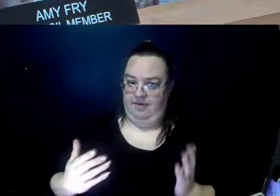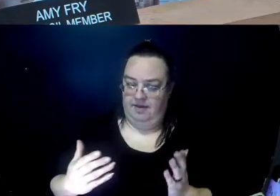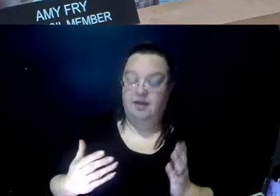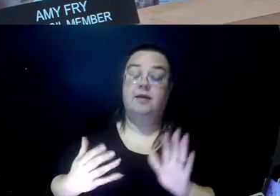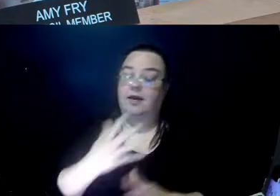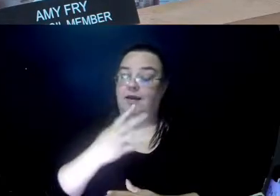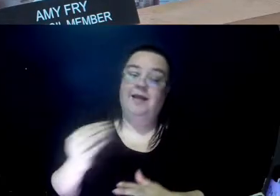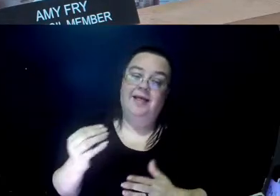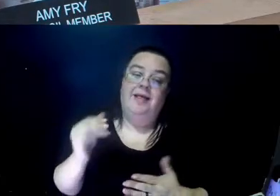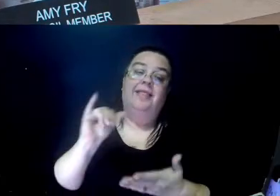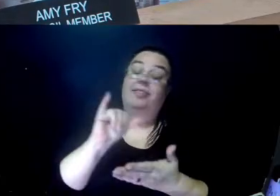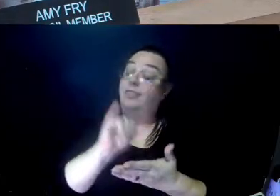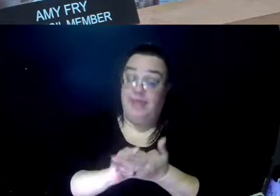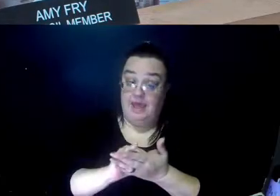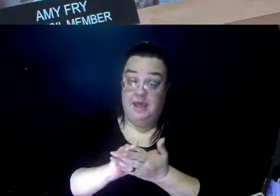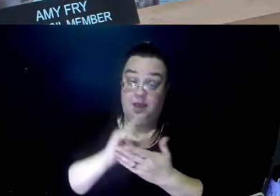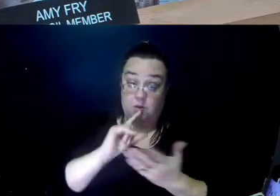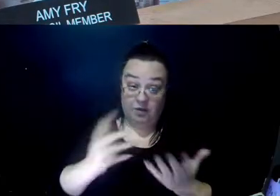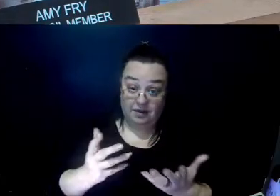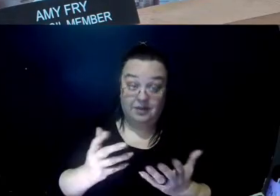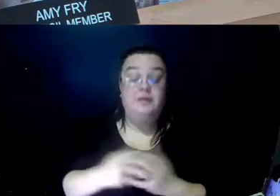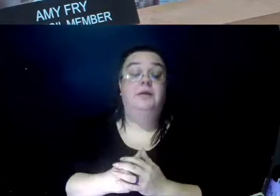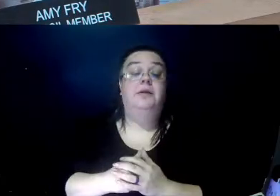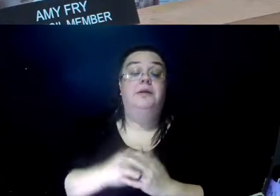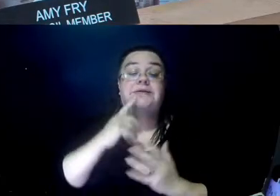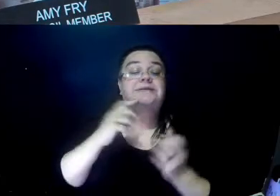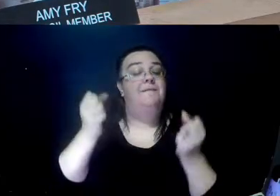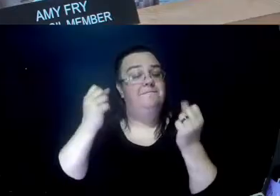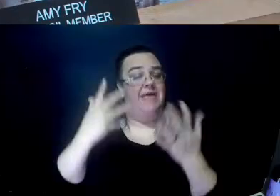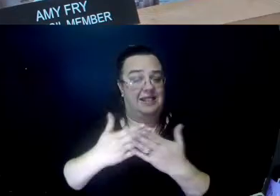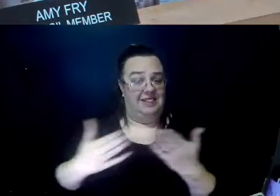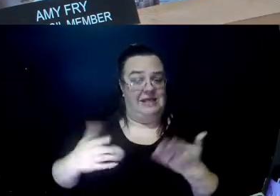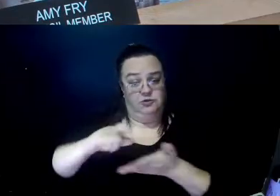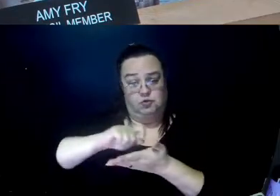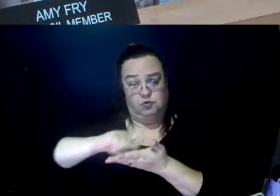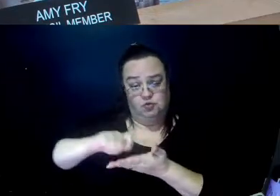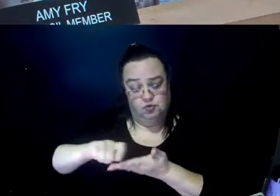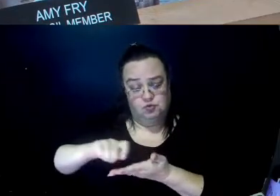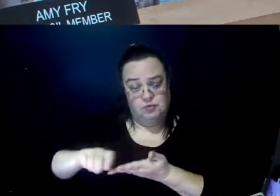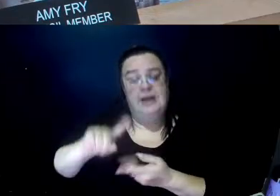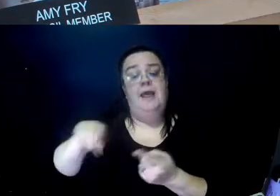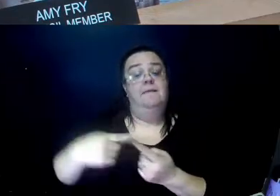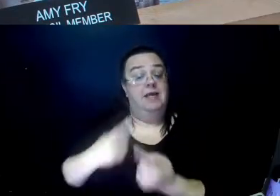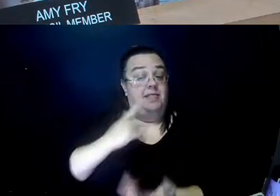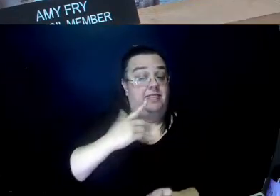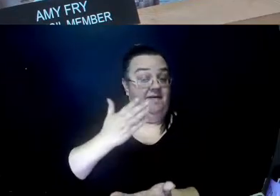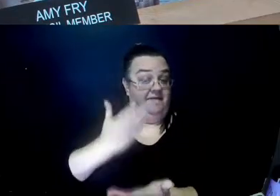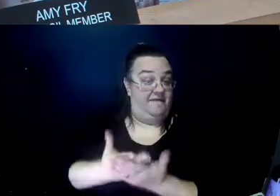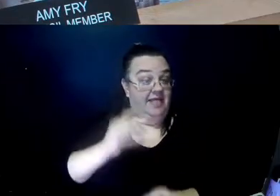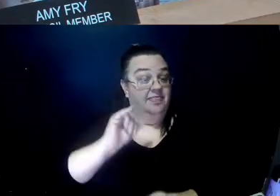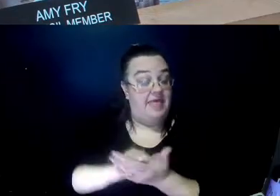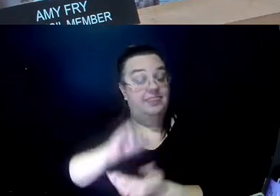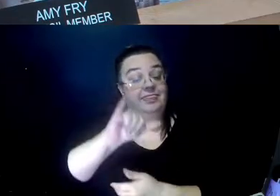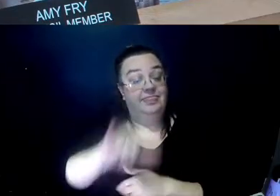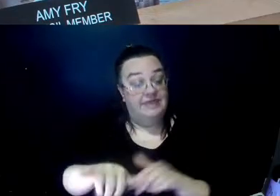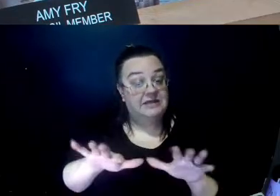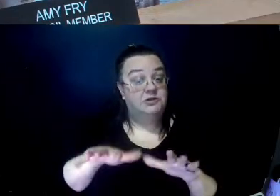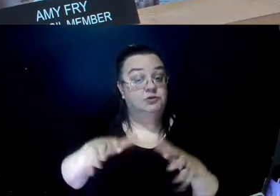and it is that there is a lot of things written about the fact that this group,